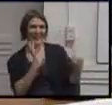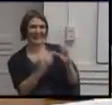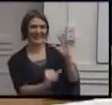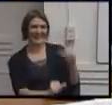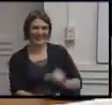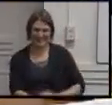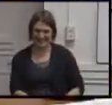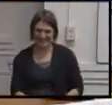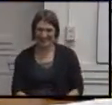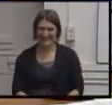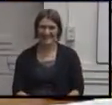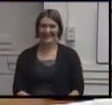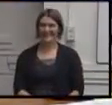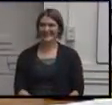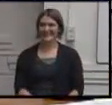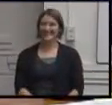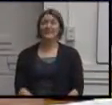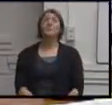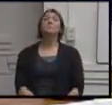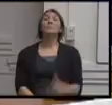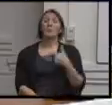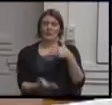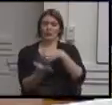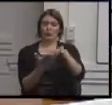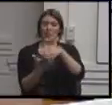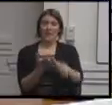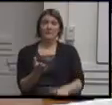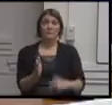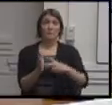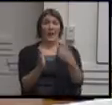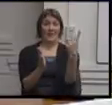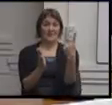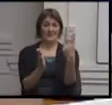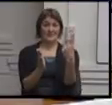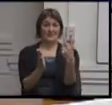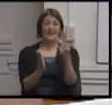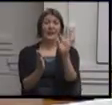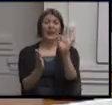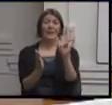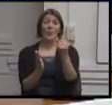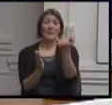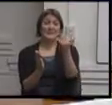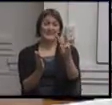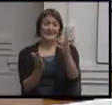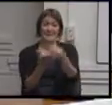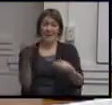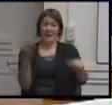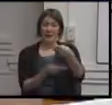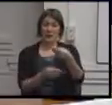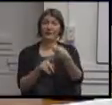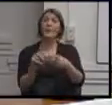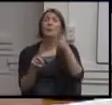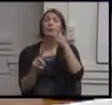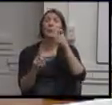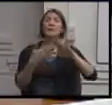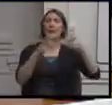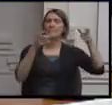We've had 2 drafts of an FY16 budget presented to us by the interim town